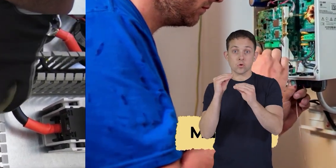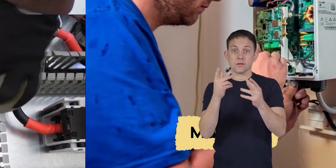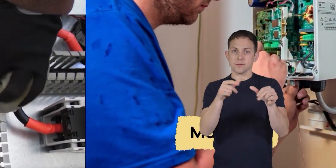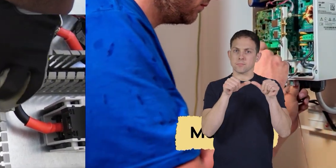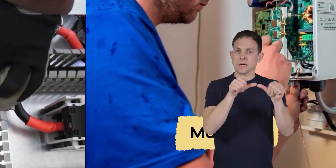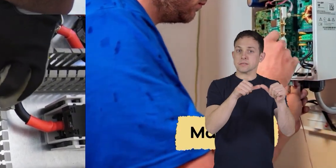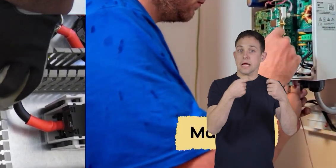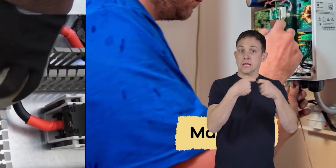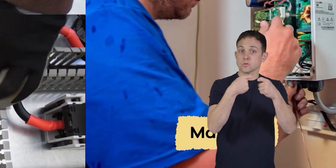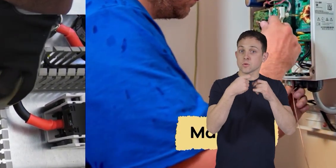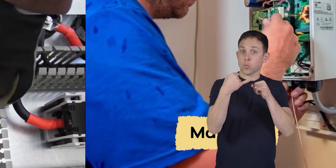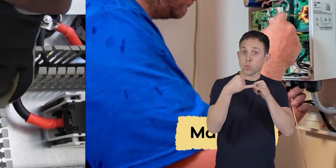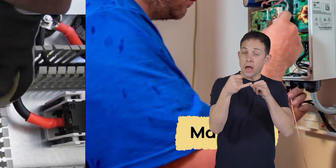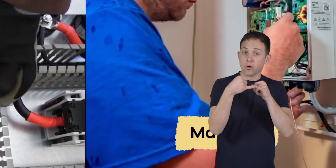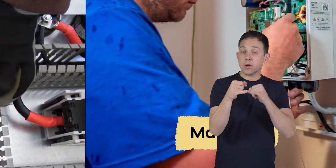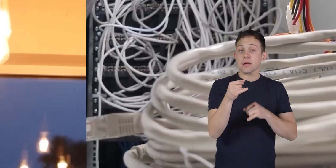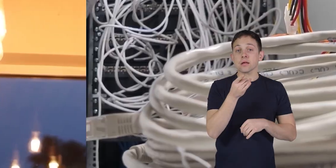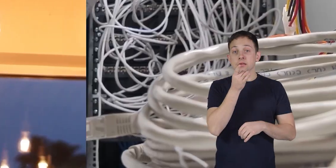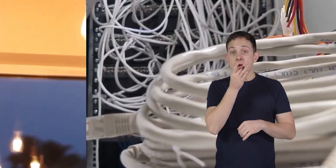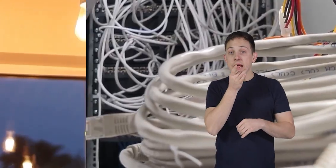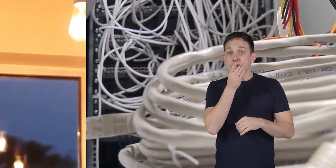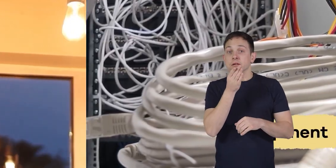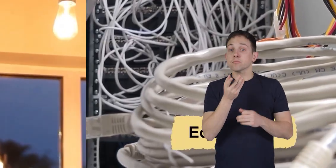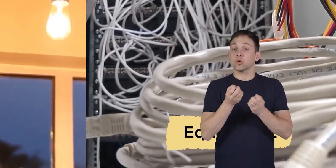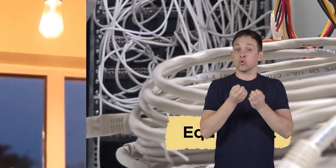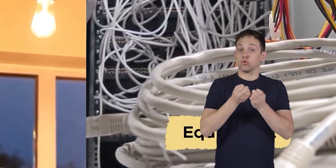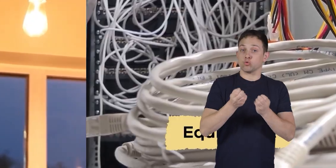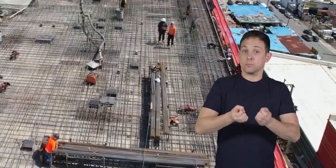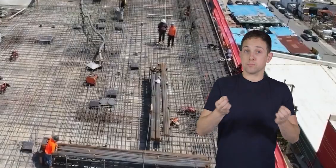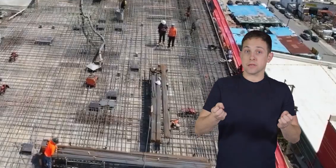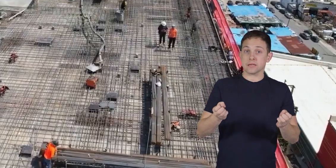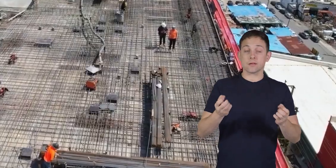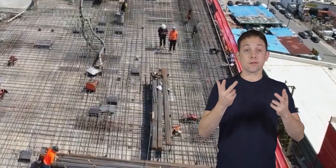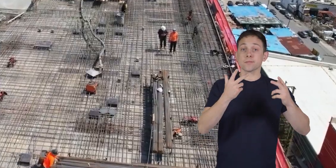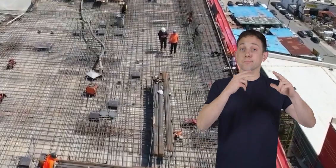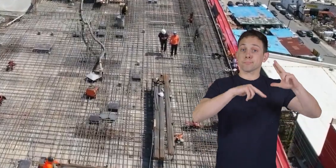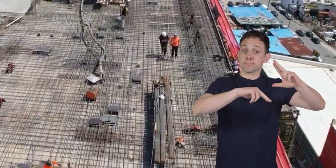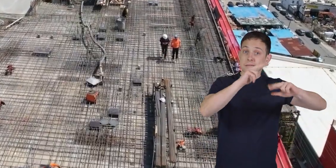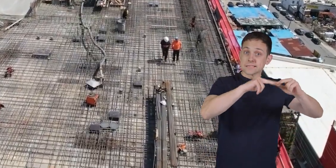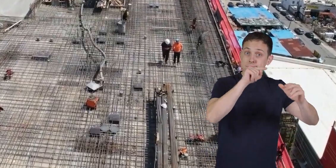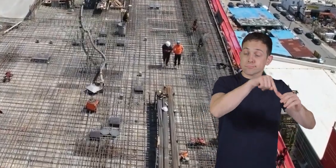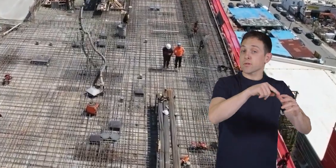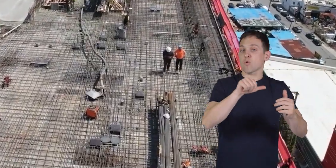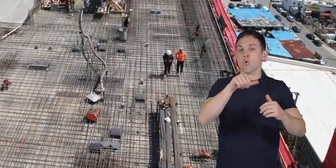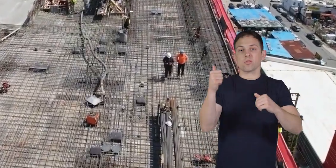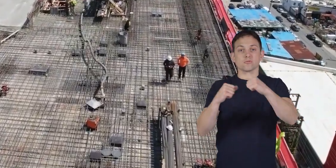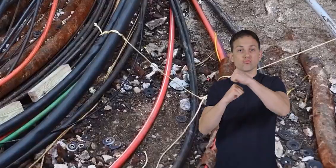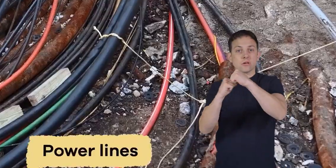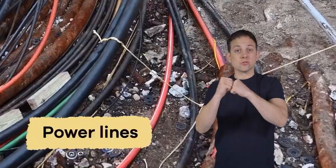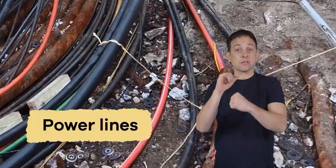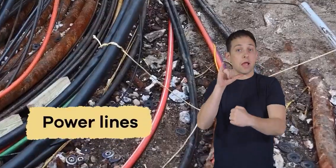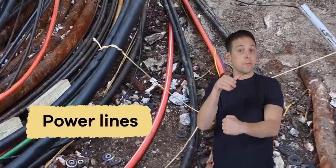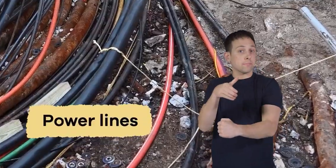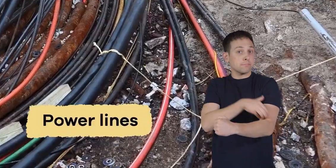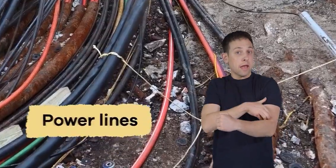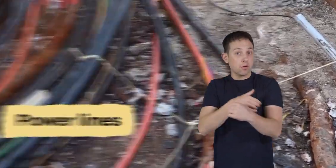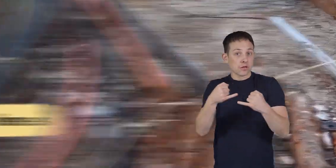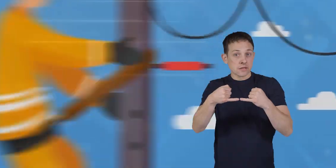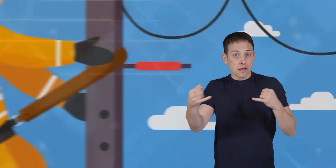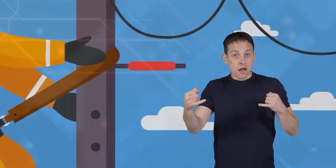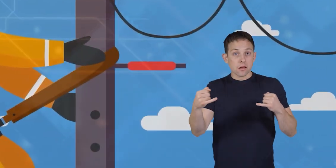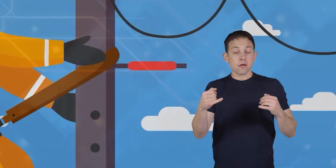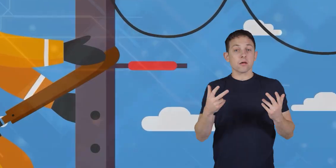and maintain electrical wiring, lighting, and equipment in buildings and other structures, like power